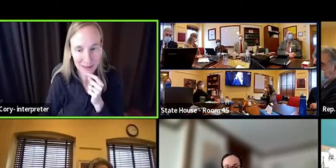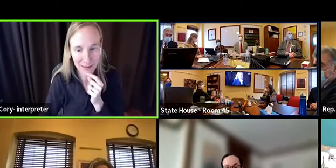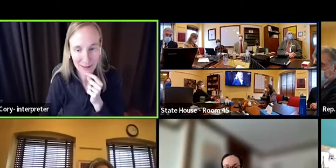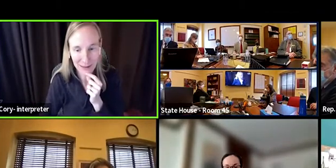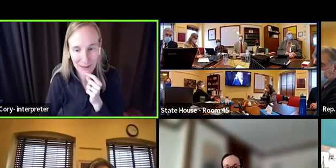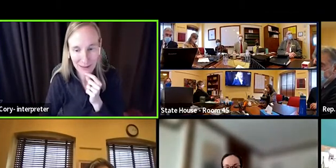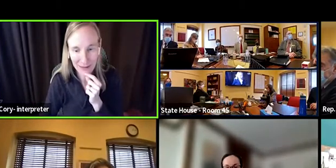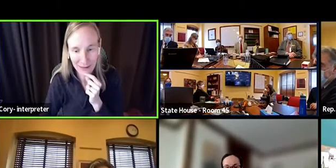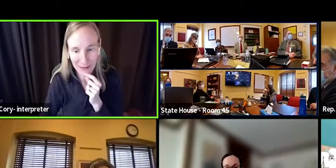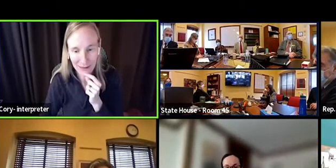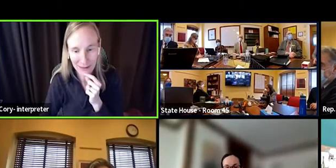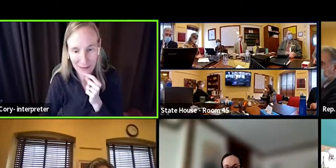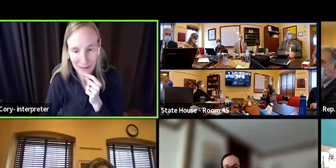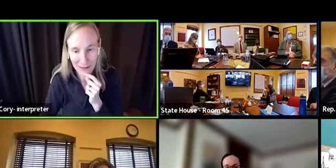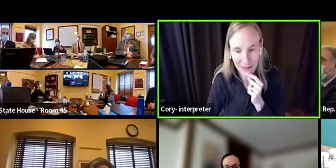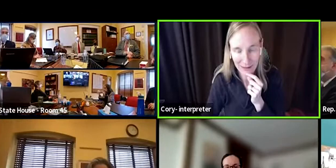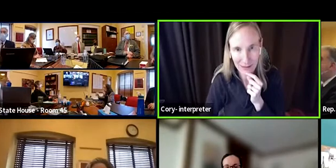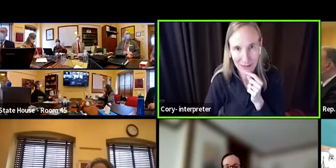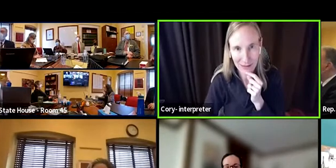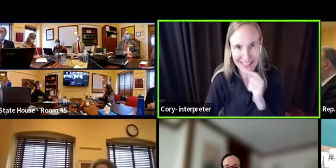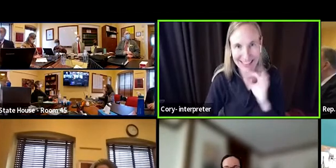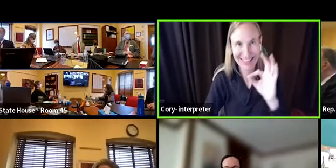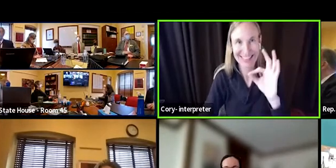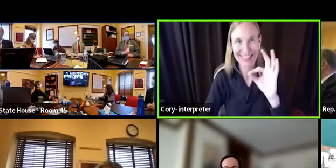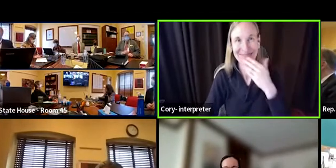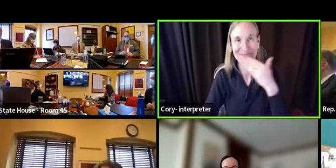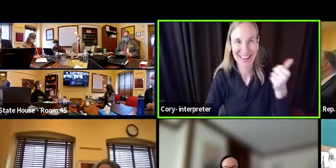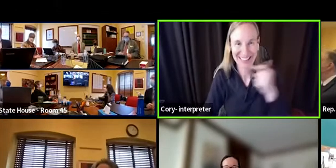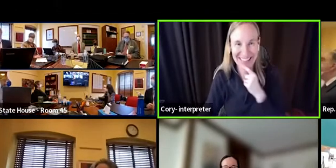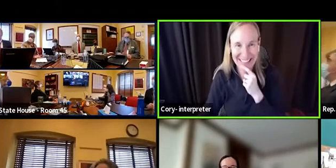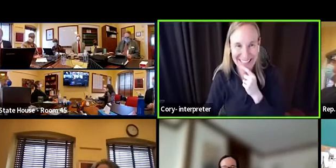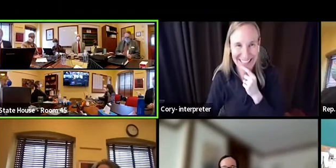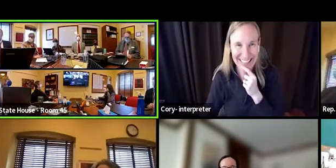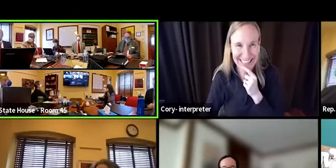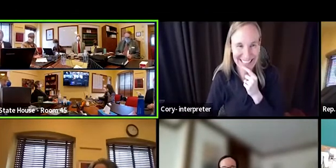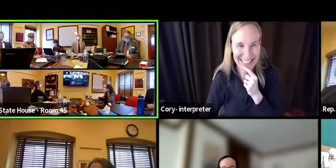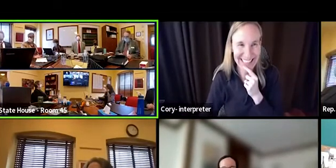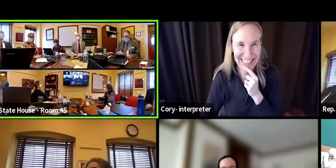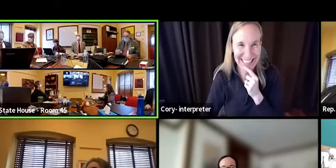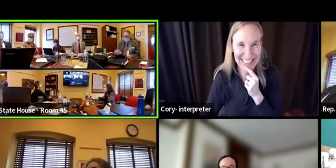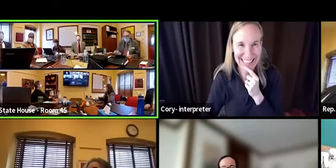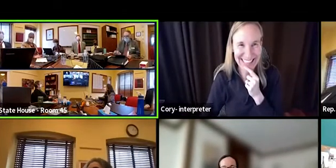Okay, well, this is... There we go. All right, we're back.